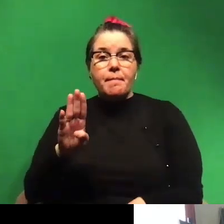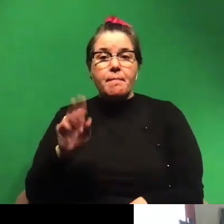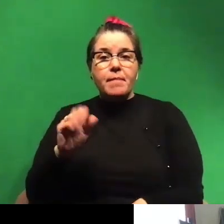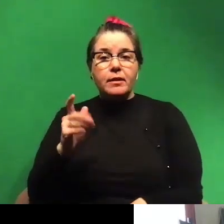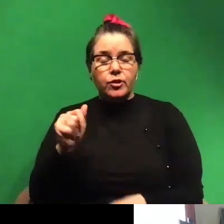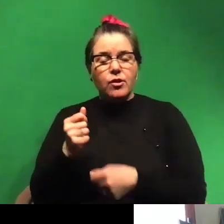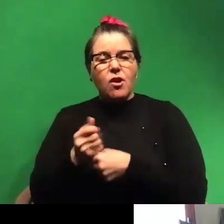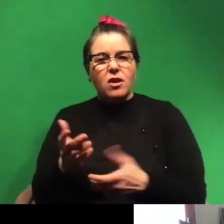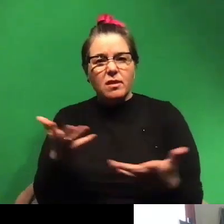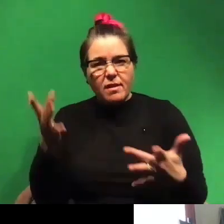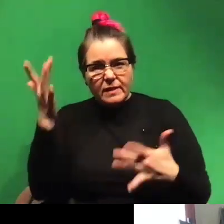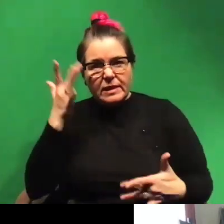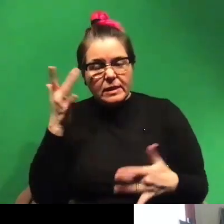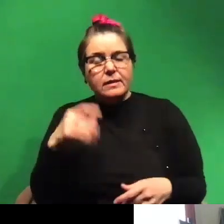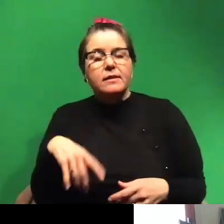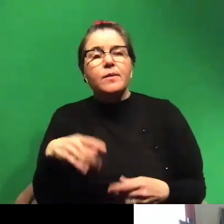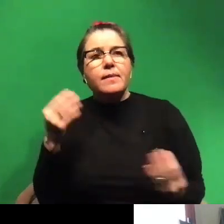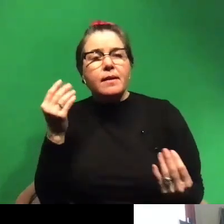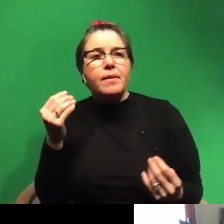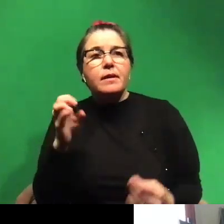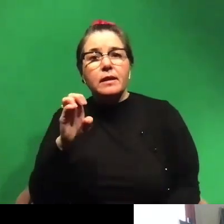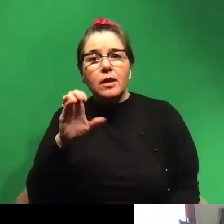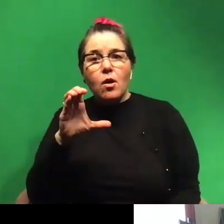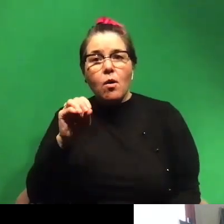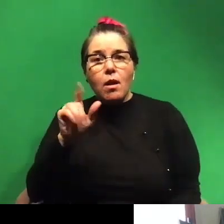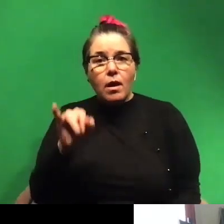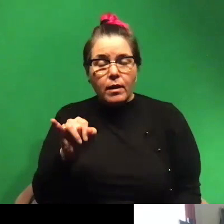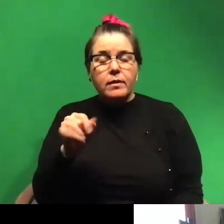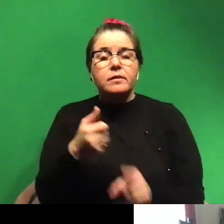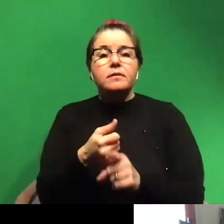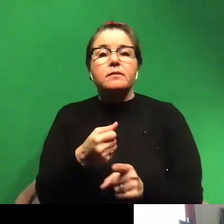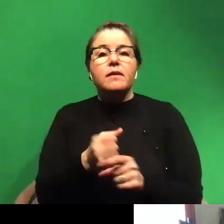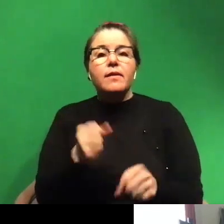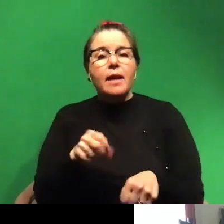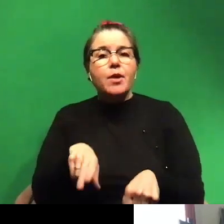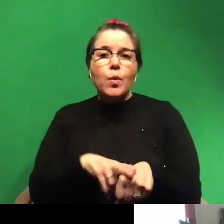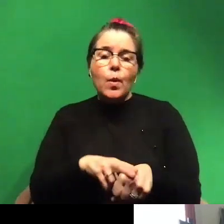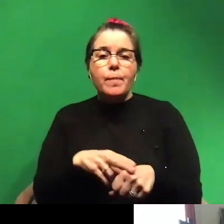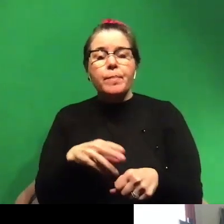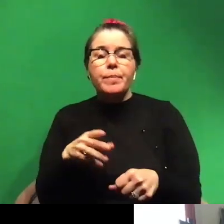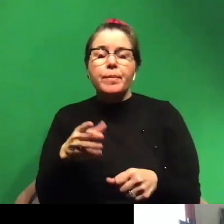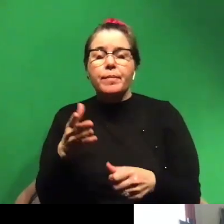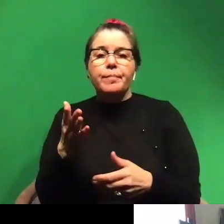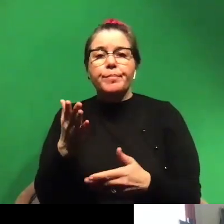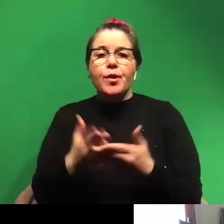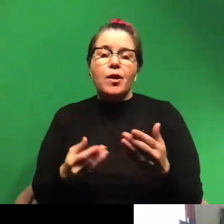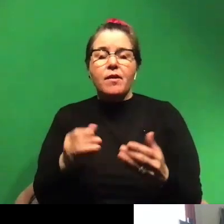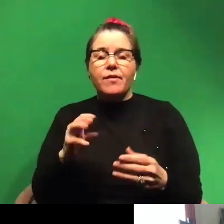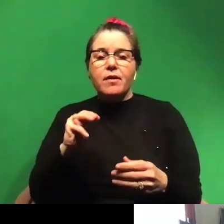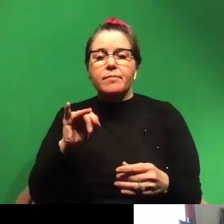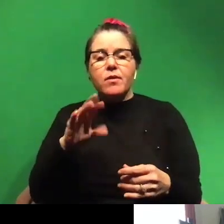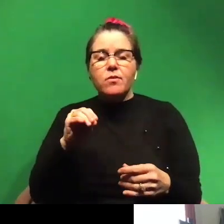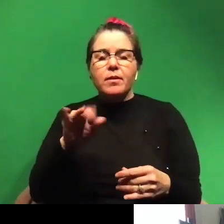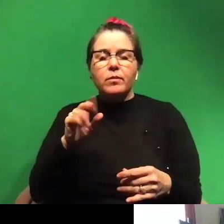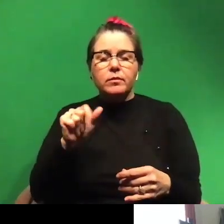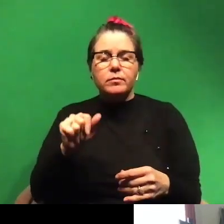of disease. So we think about like E. coli, which can be a normal member of our microbiota, but if it has a